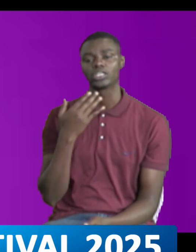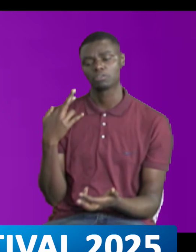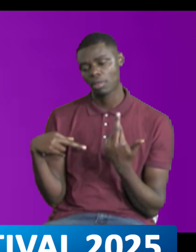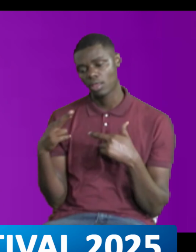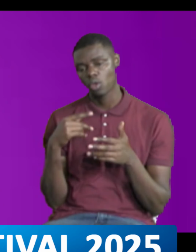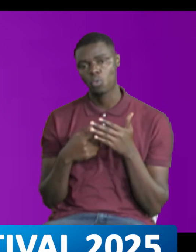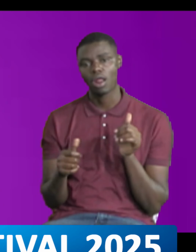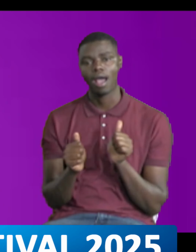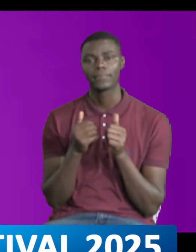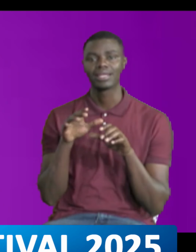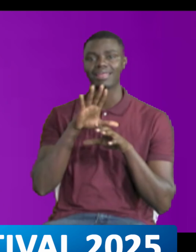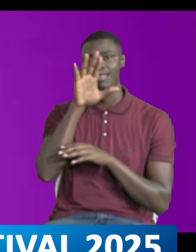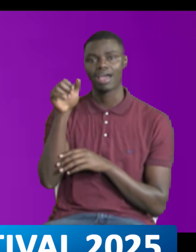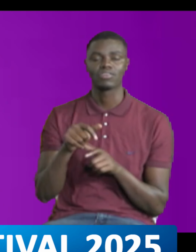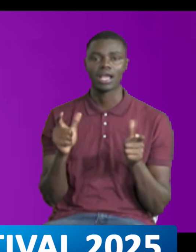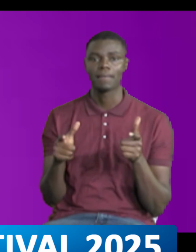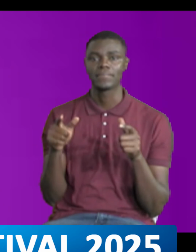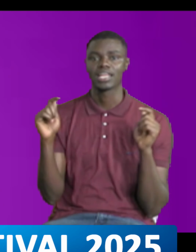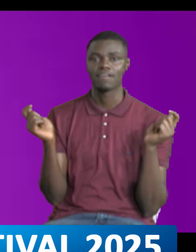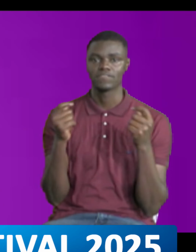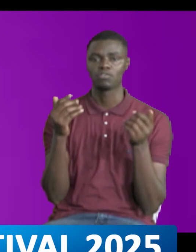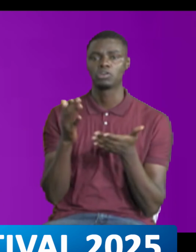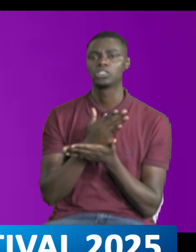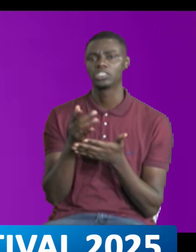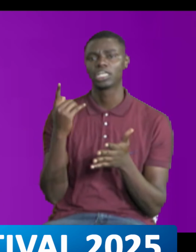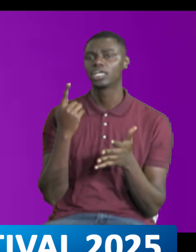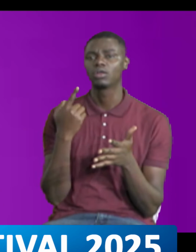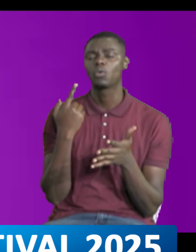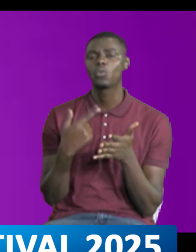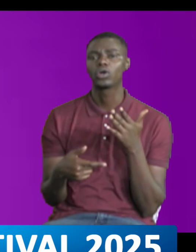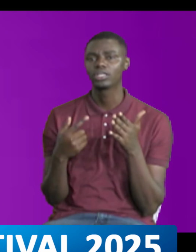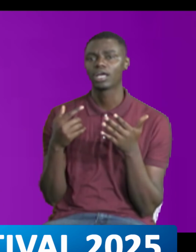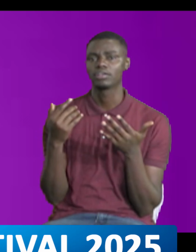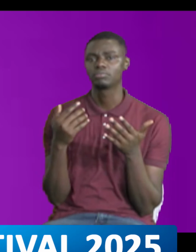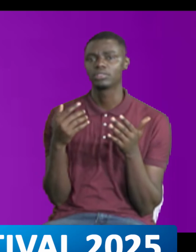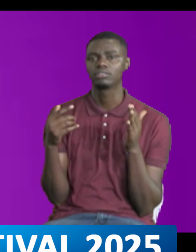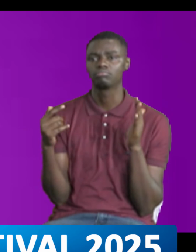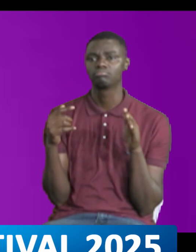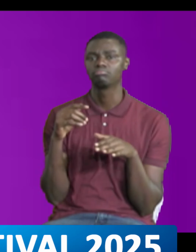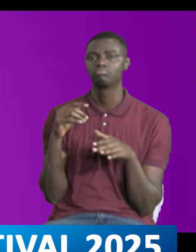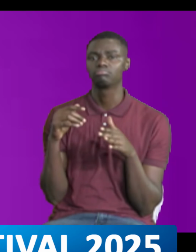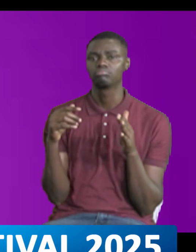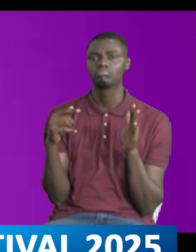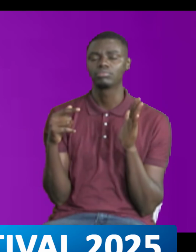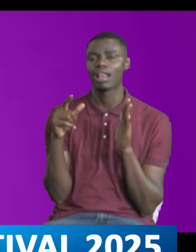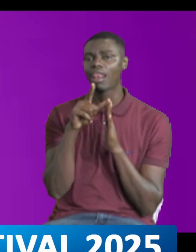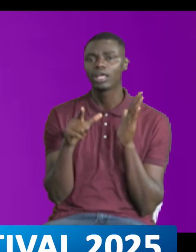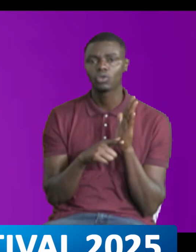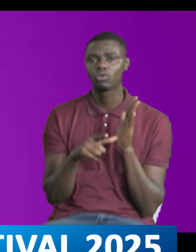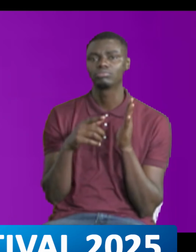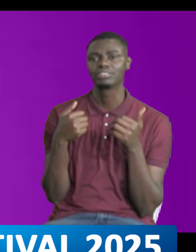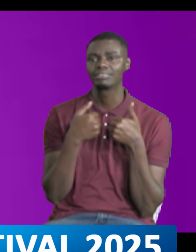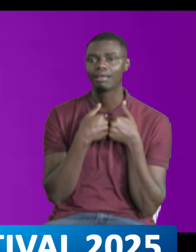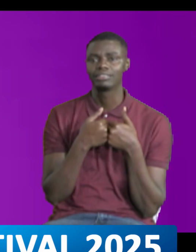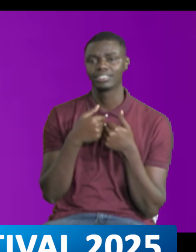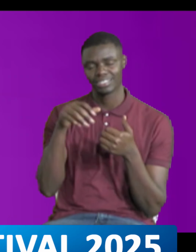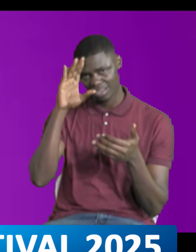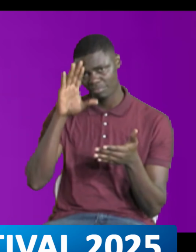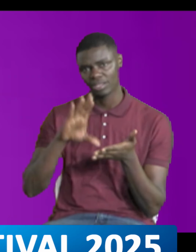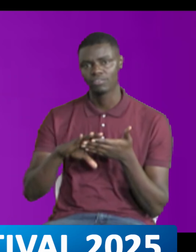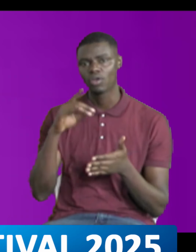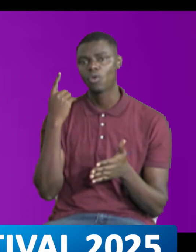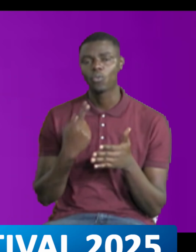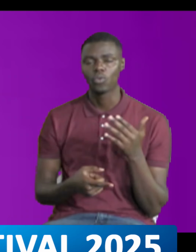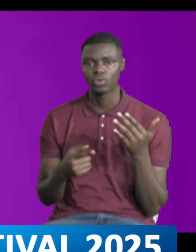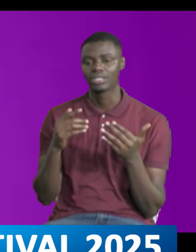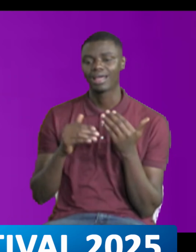the Africa Media Festival. She has shared what really stood out for her and some of the lessons learned and what she believes are